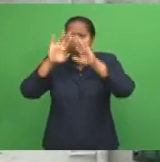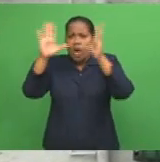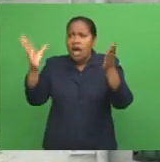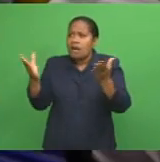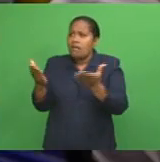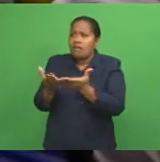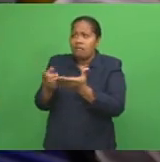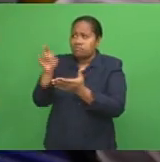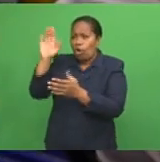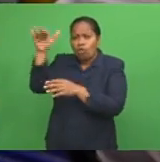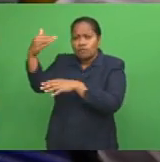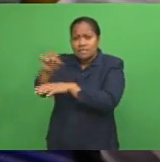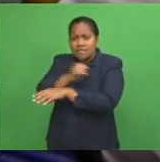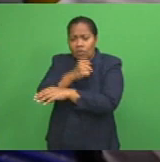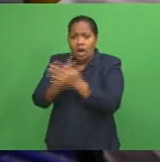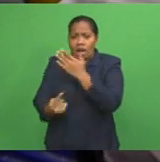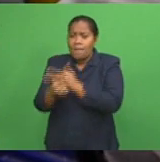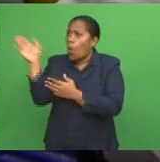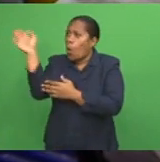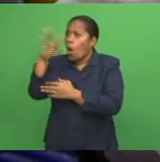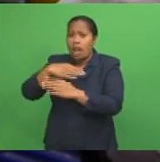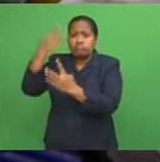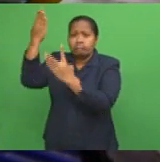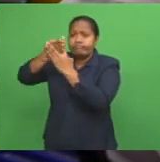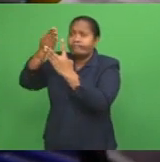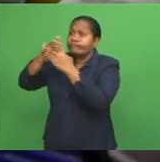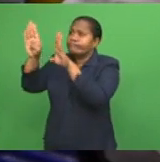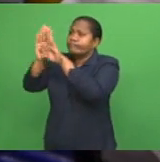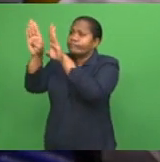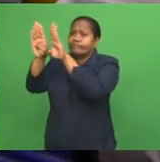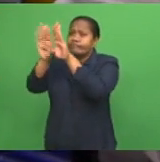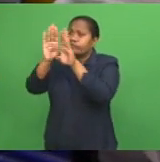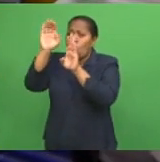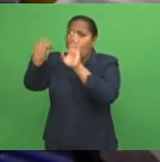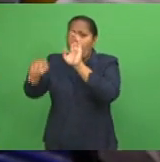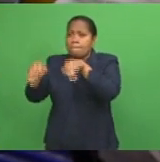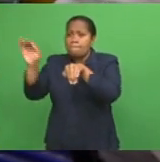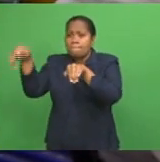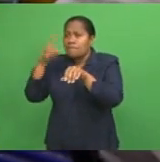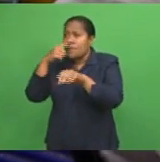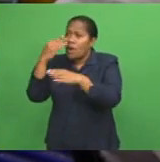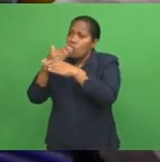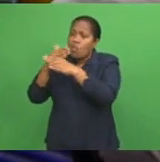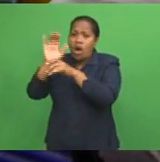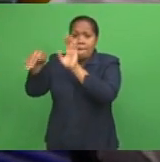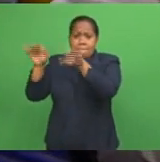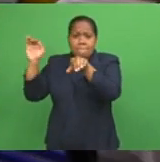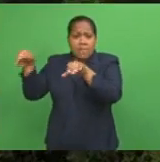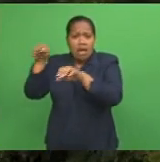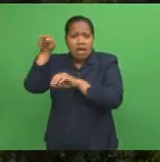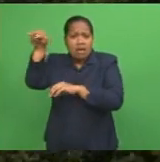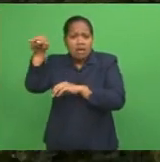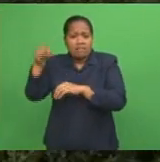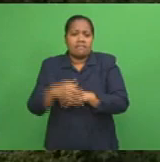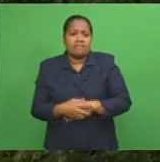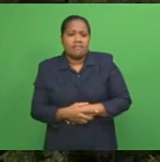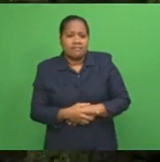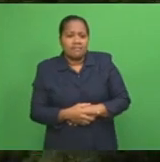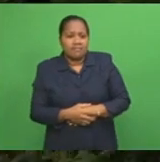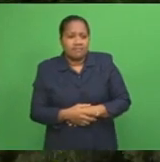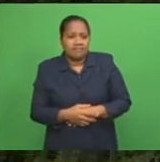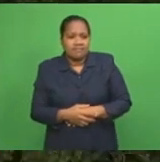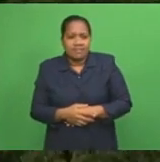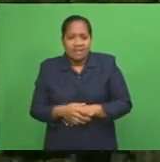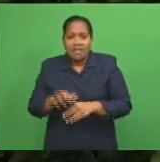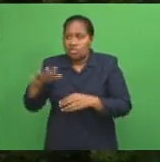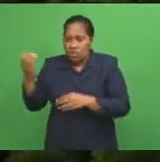world, with everyone locked at home and people working from home, they're ordering online and having it delivered to their door by courier companies